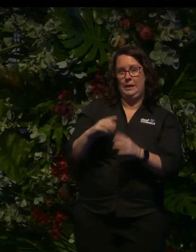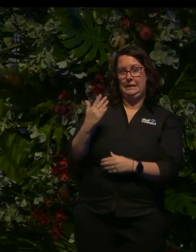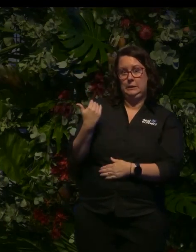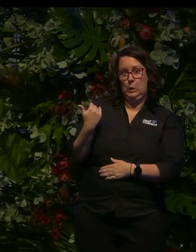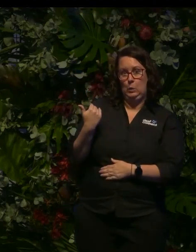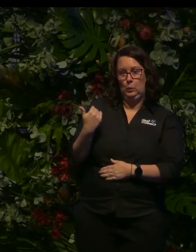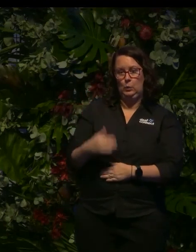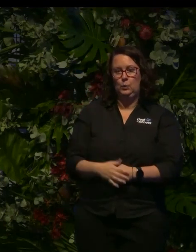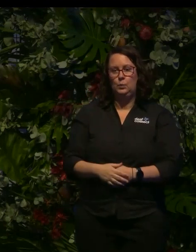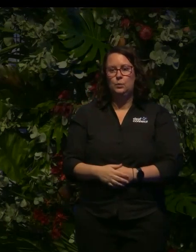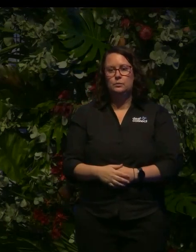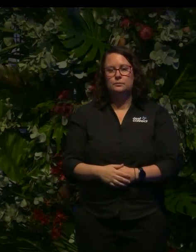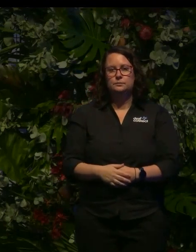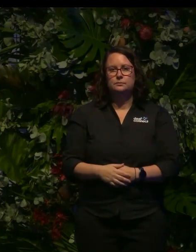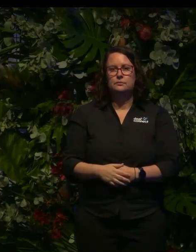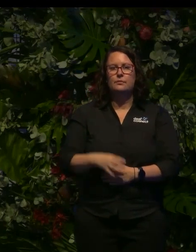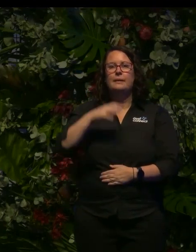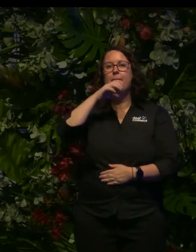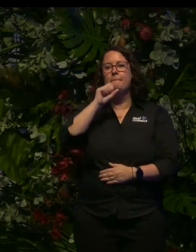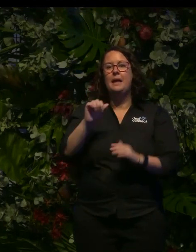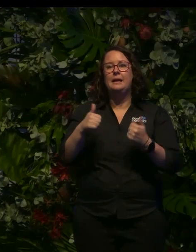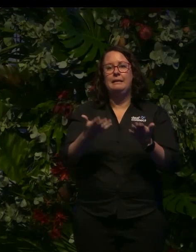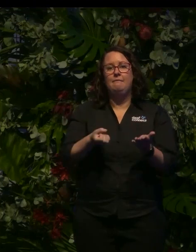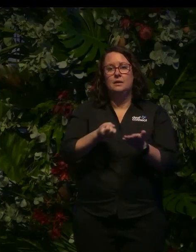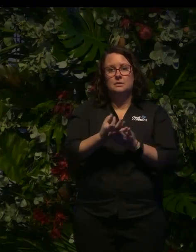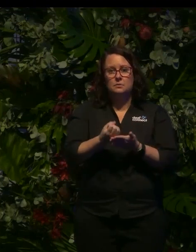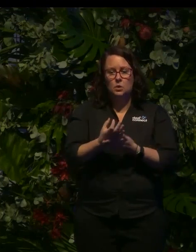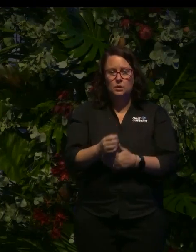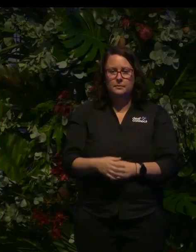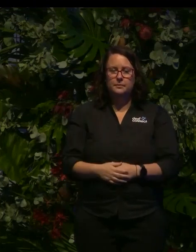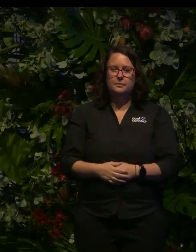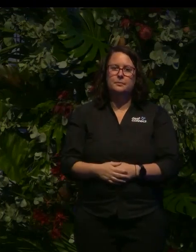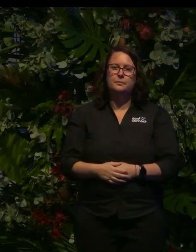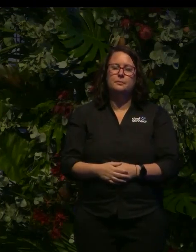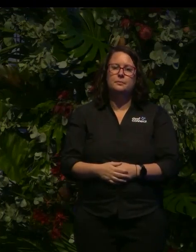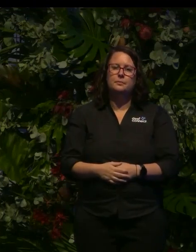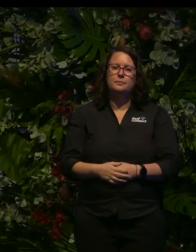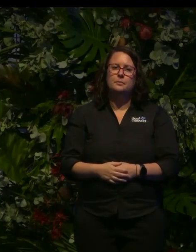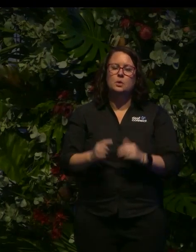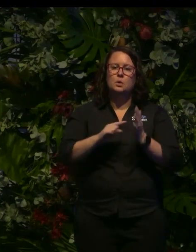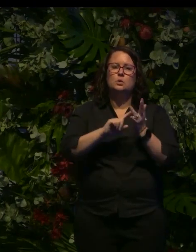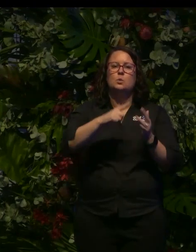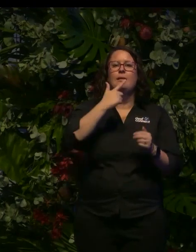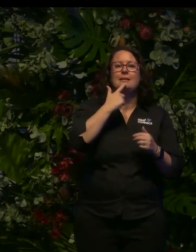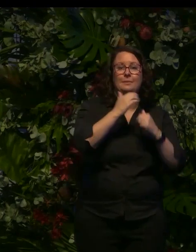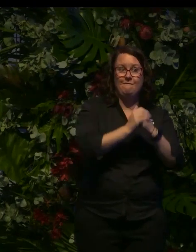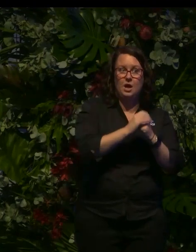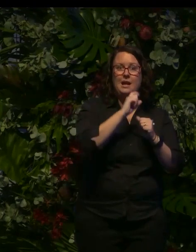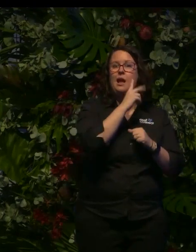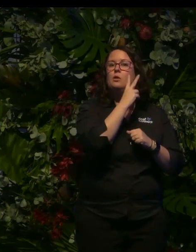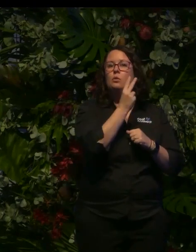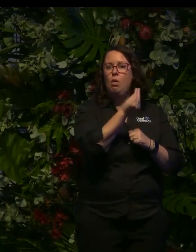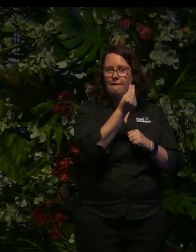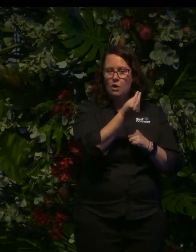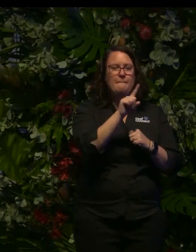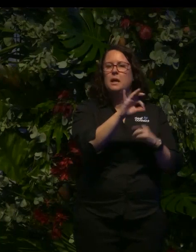ago, where a man supplied sperm, a gay guy supplied sperm to a lesbian friend who had a girlfriend, but they weren't